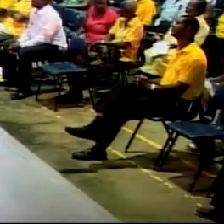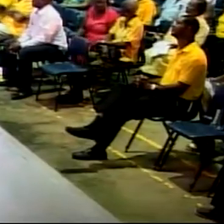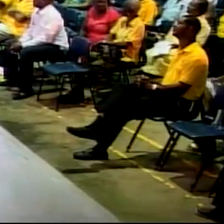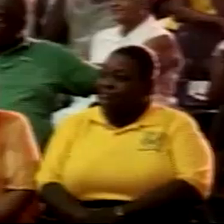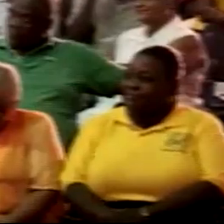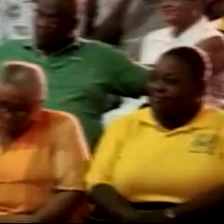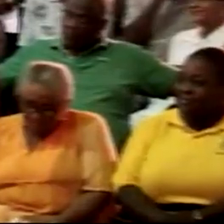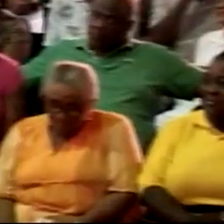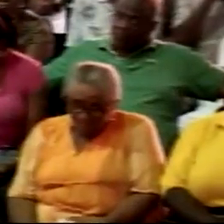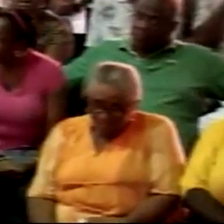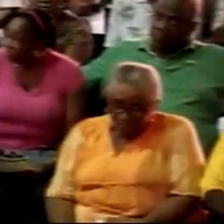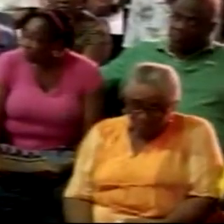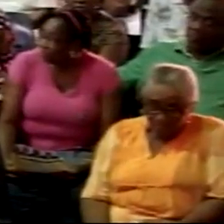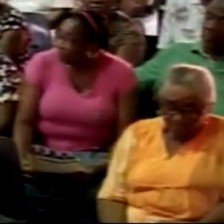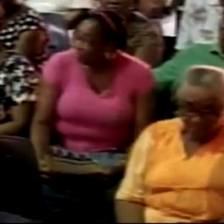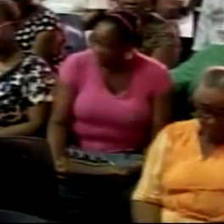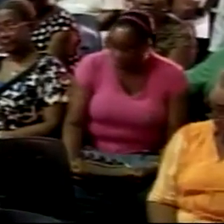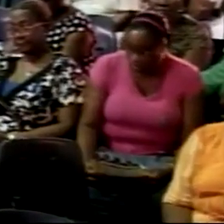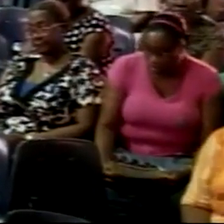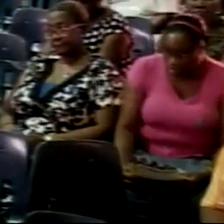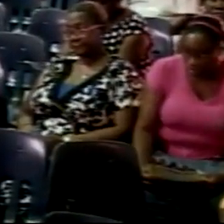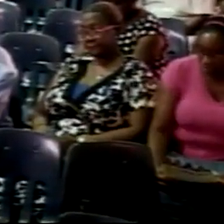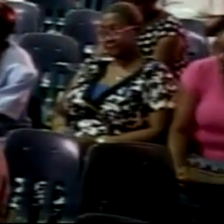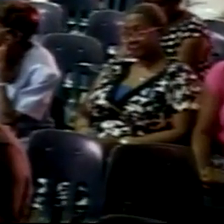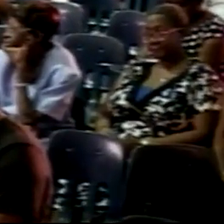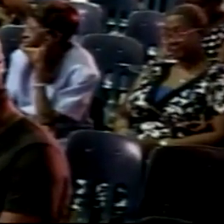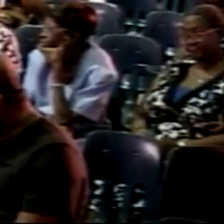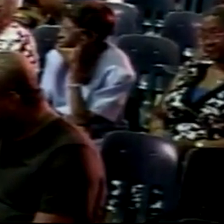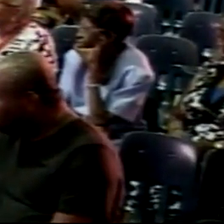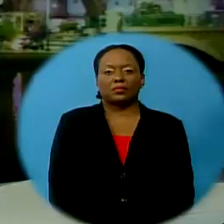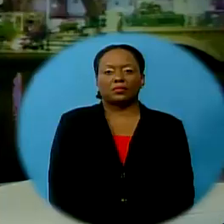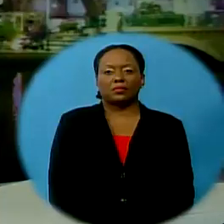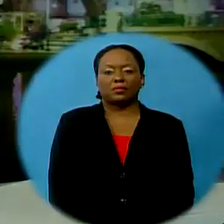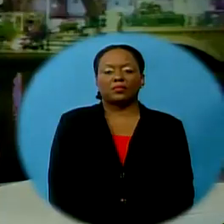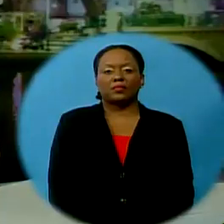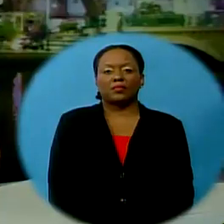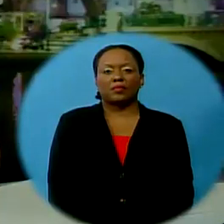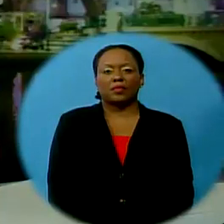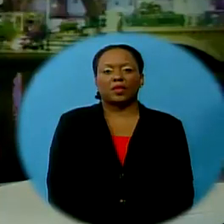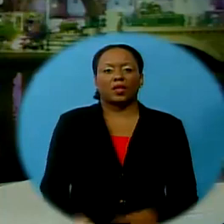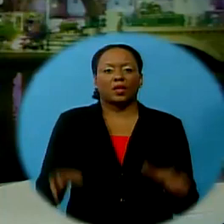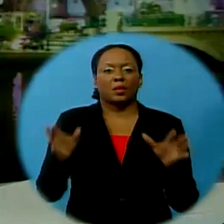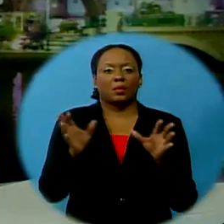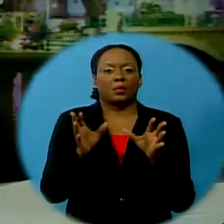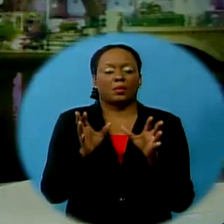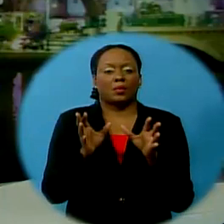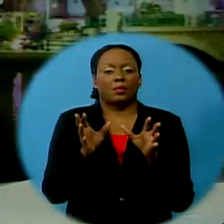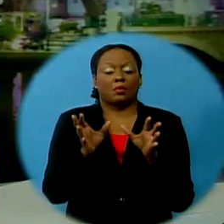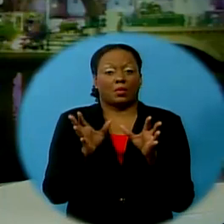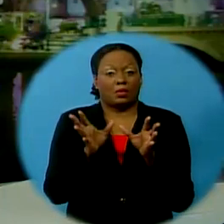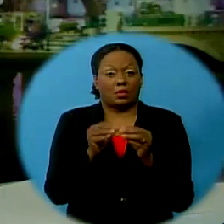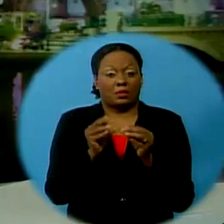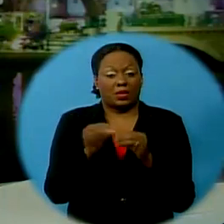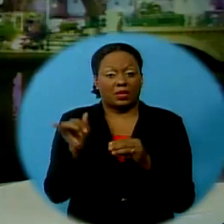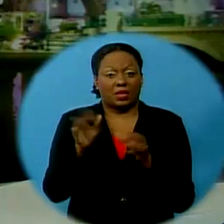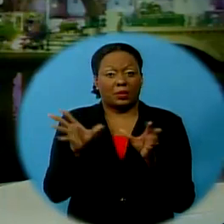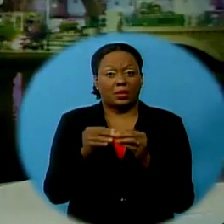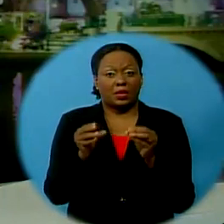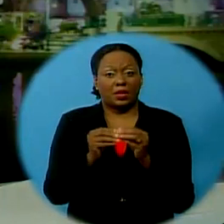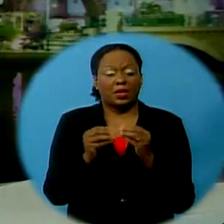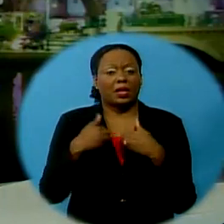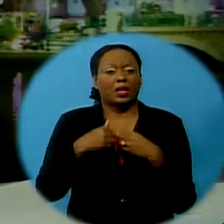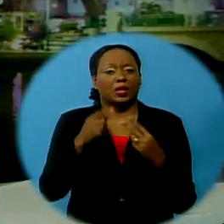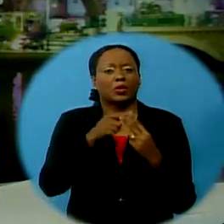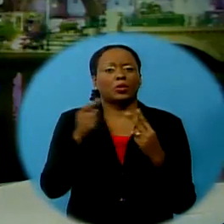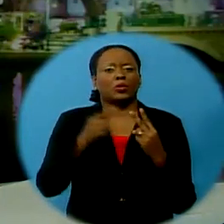course, defining the future. Lisa Broom, CBC News. Well, that meeting also heard at least two major announcements